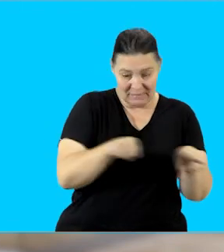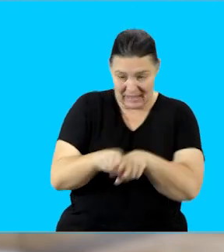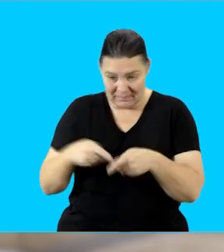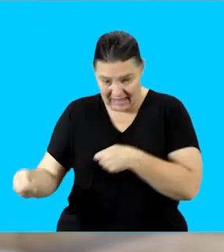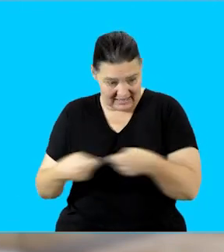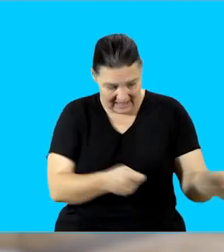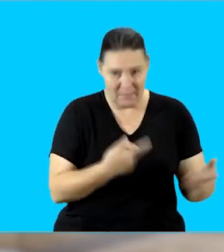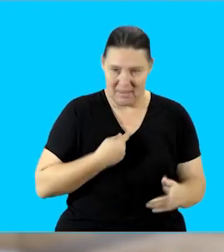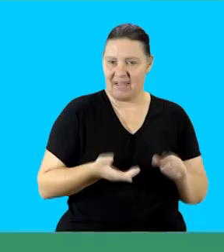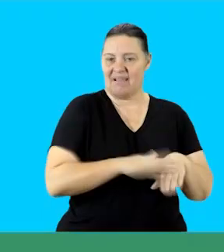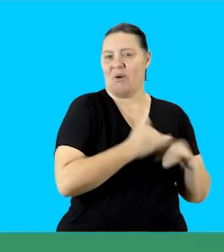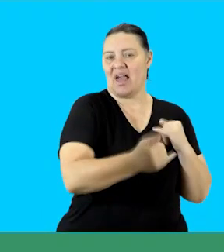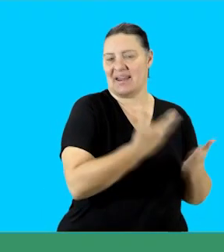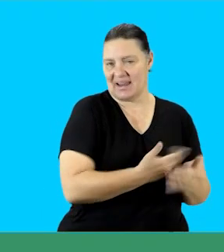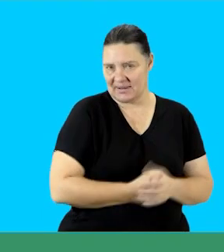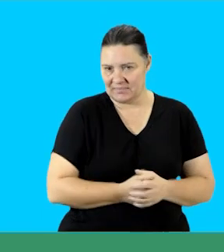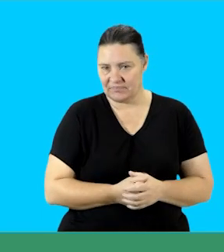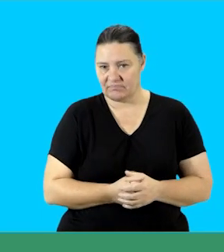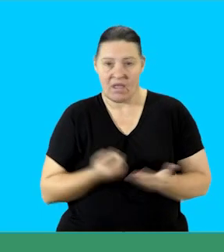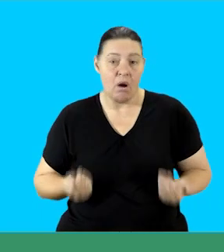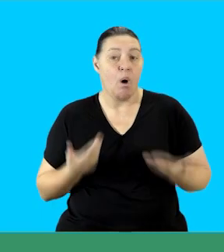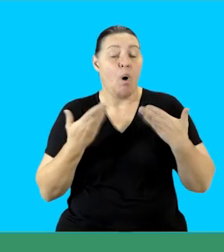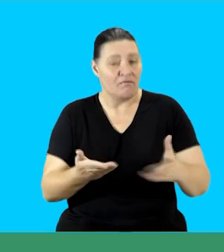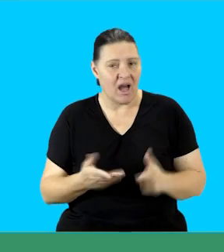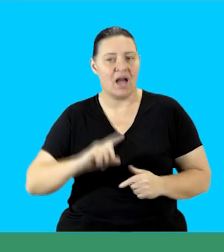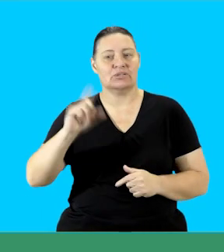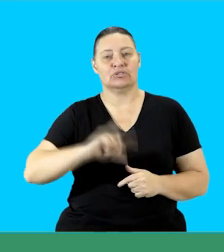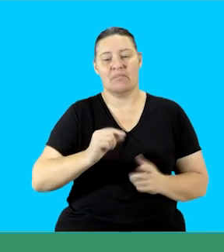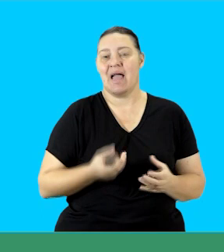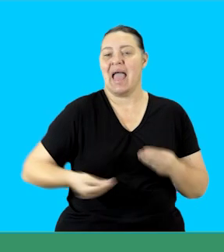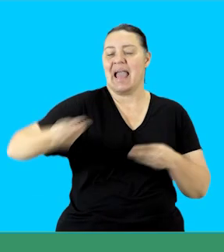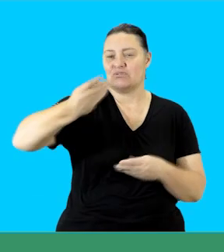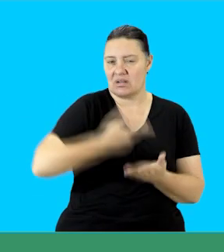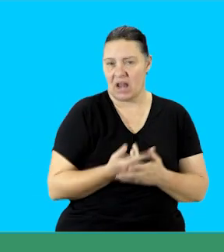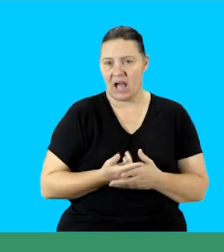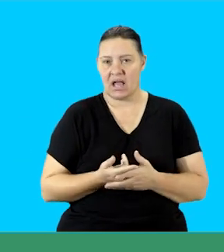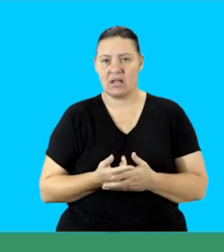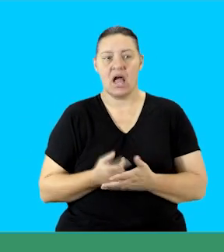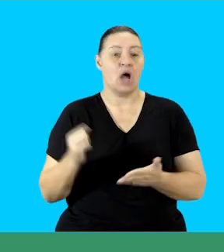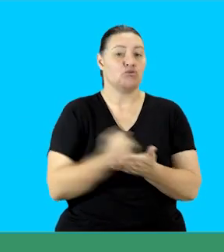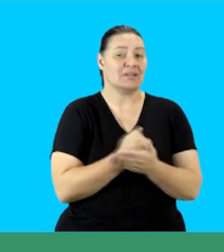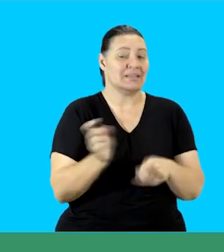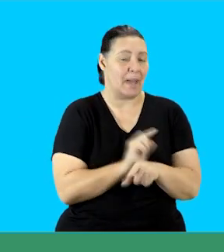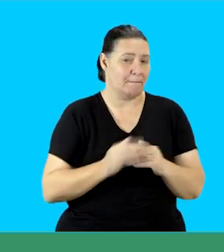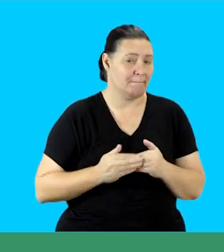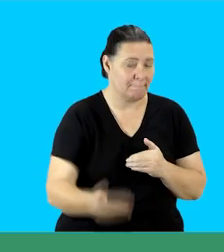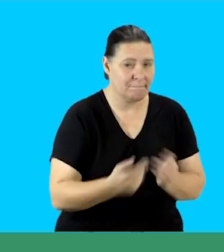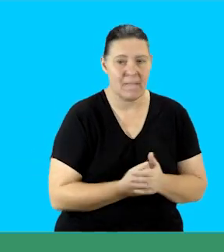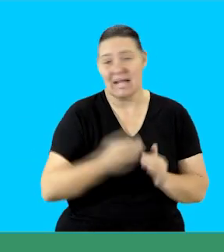similar products. Offering low-cost extras such as improved credit